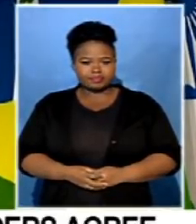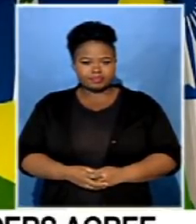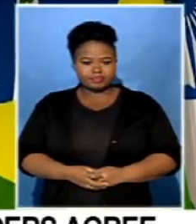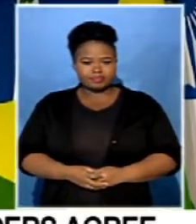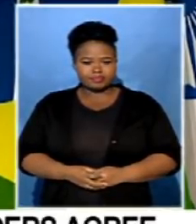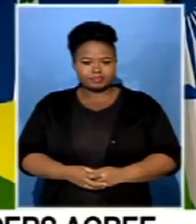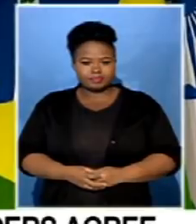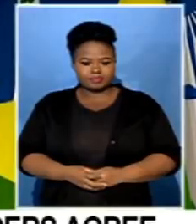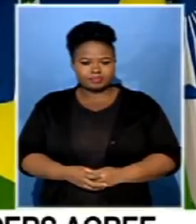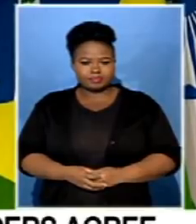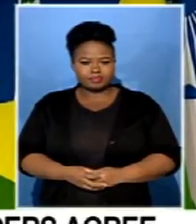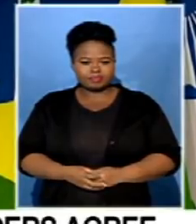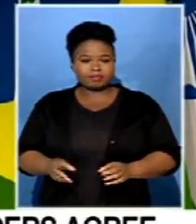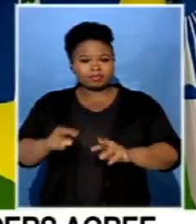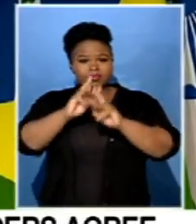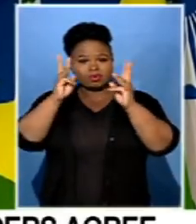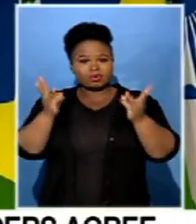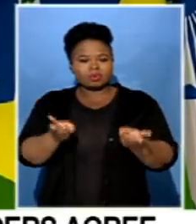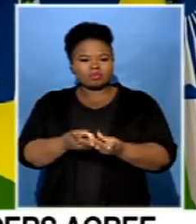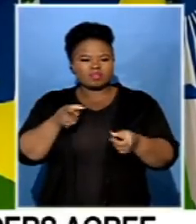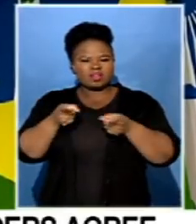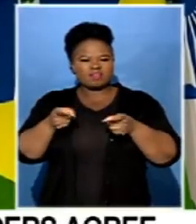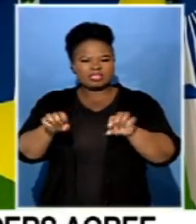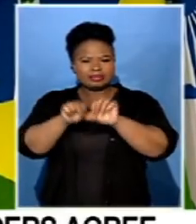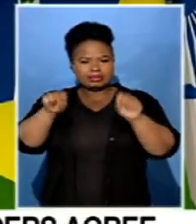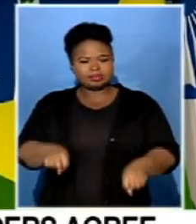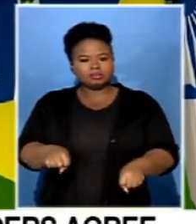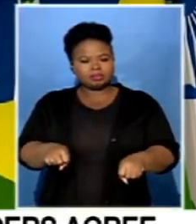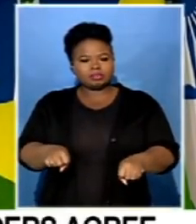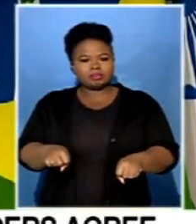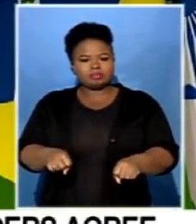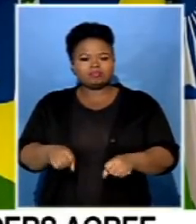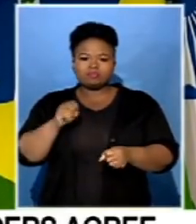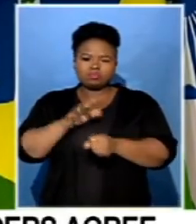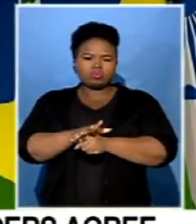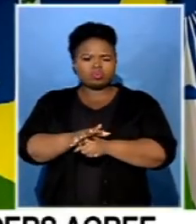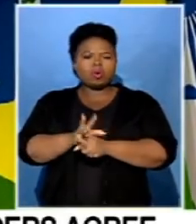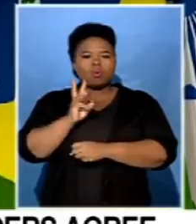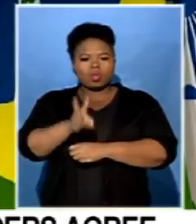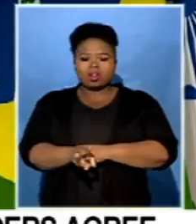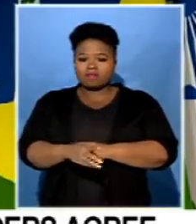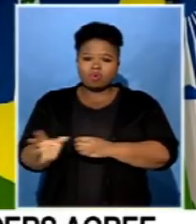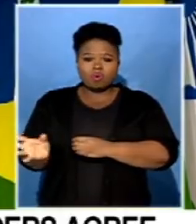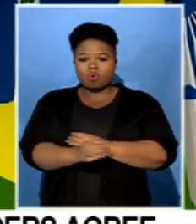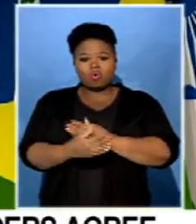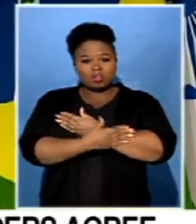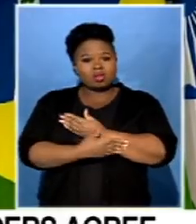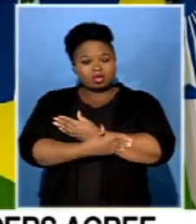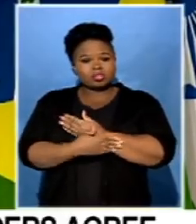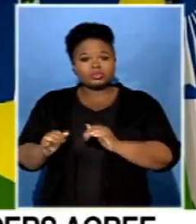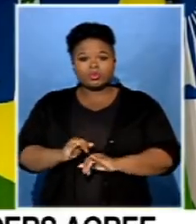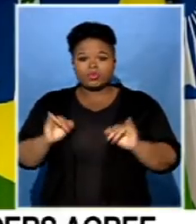The evolution of global governance system will have a profound impact on the development of all countries,